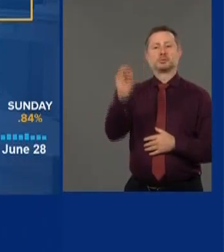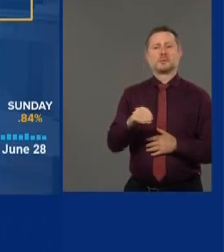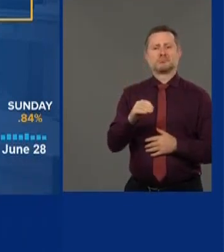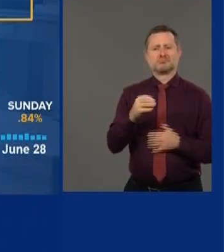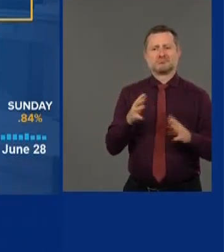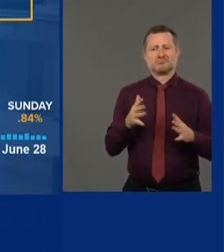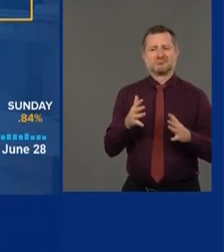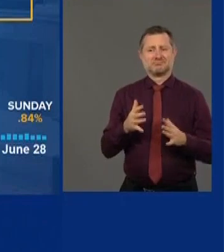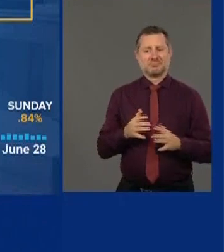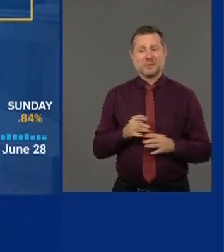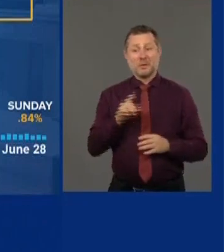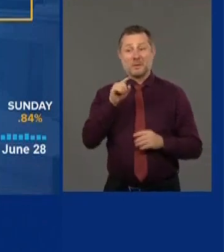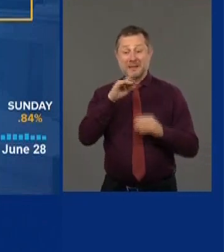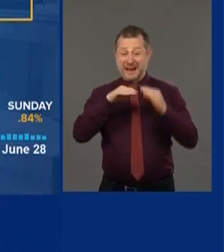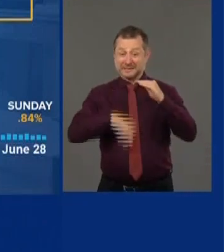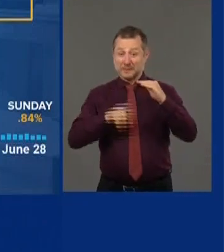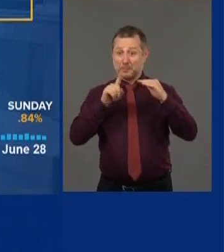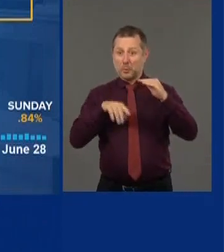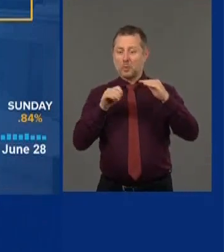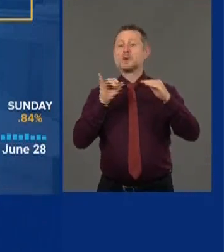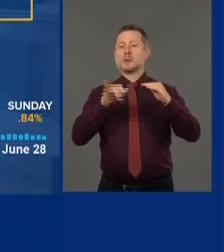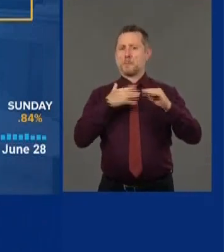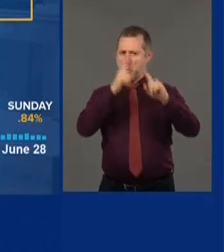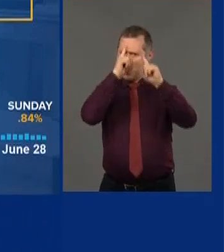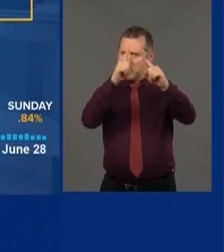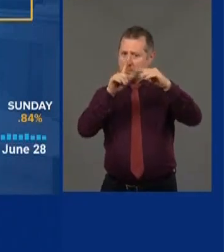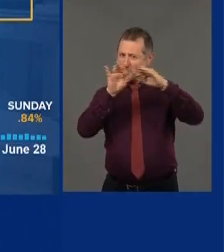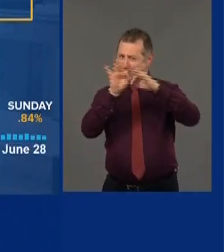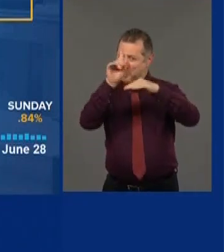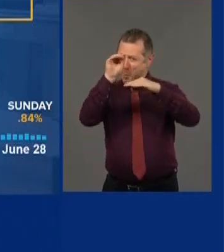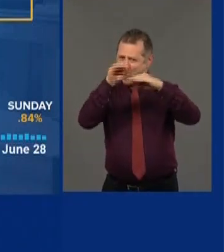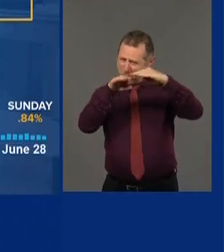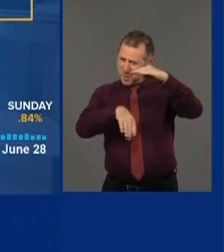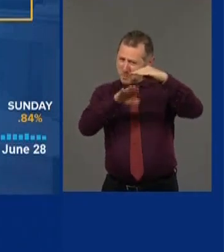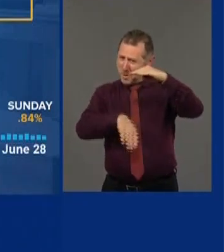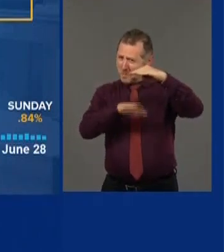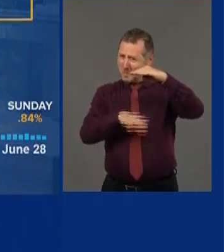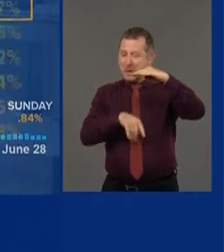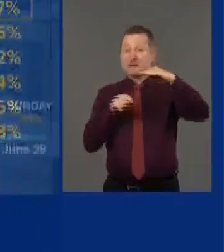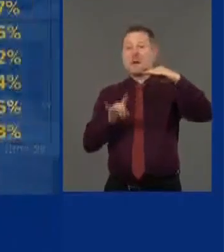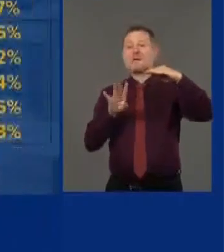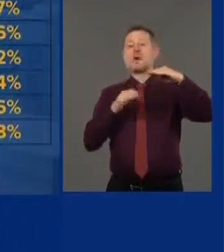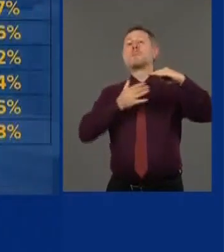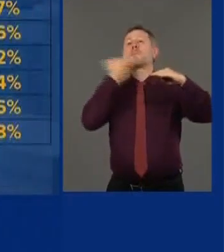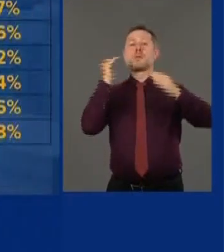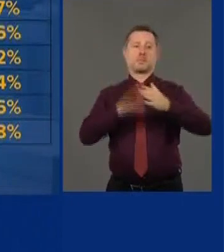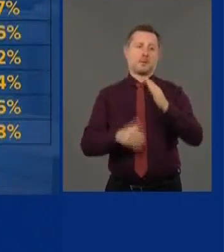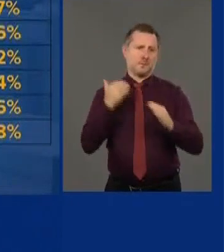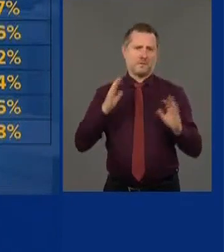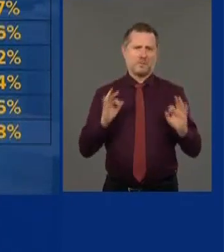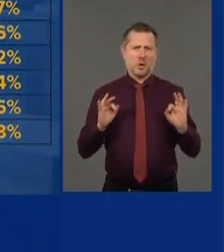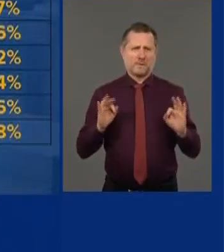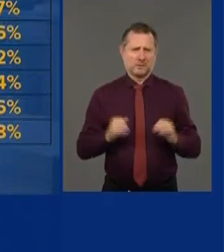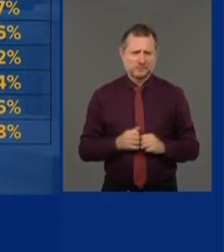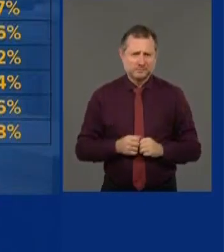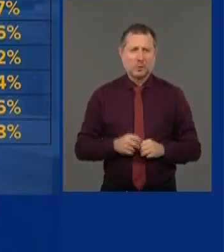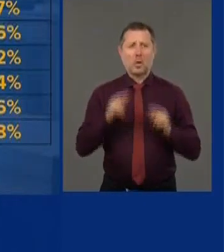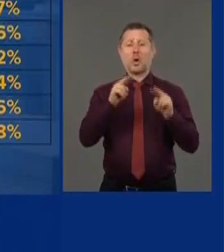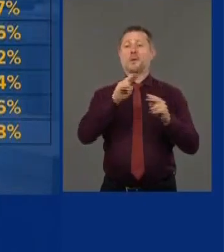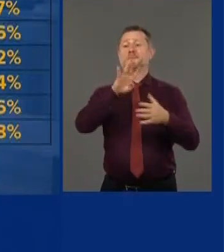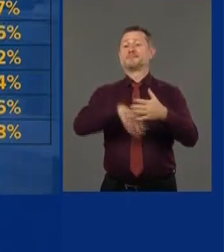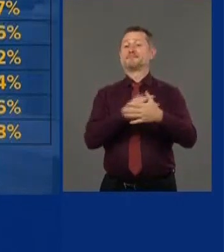0.1, that's our goal. And 0.8 is lower than it was some points last week. You